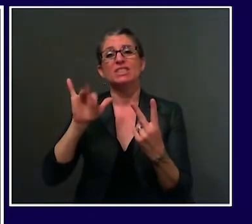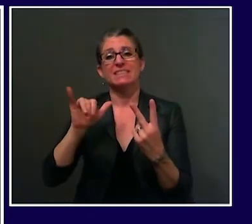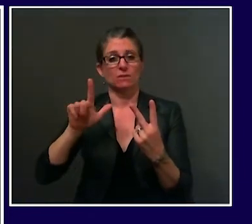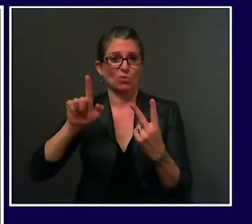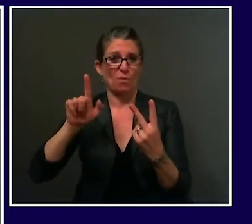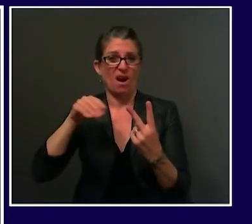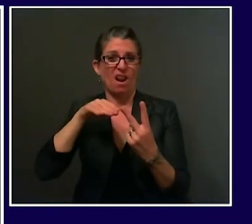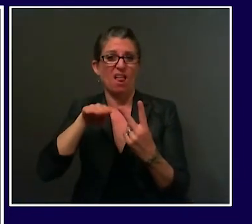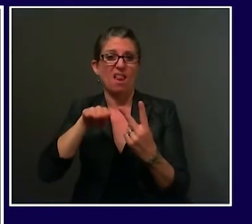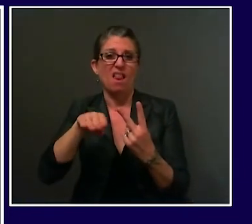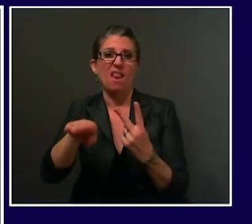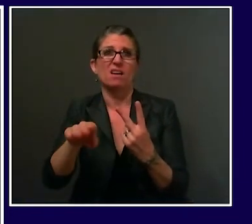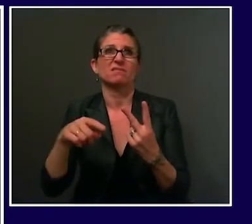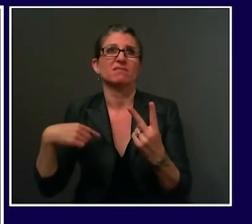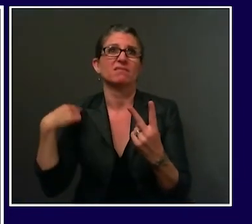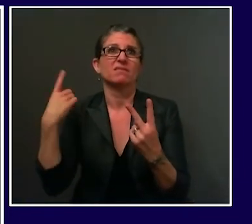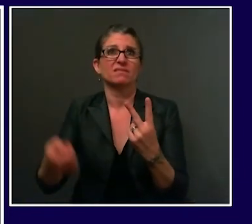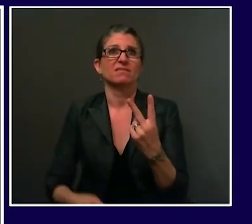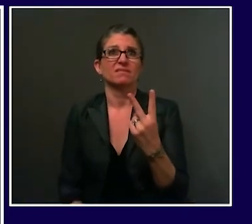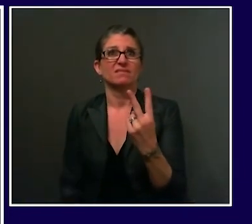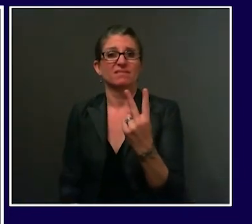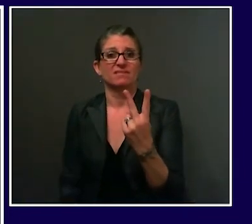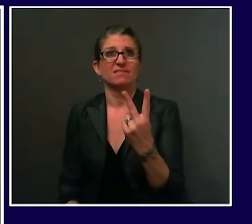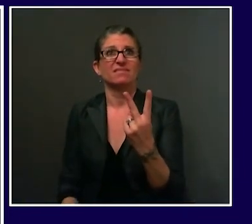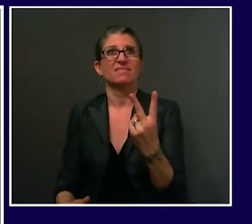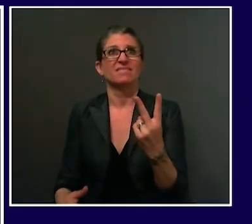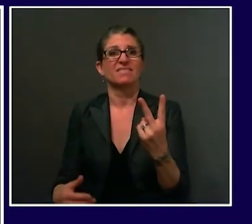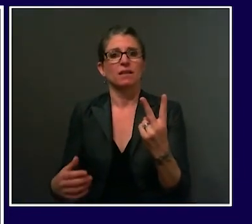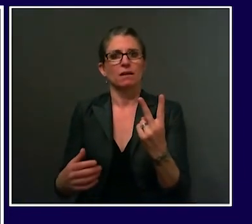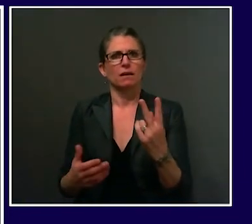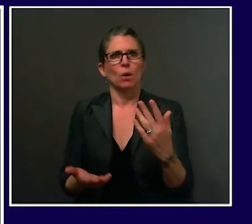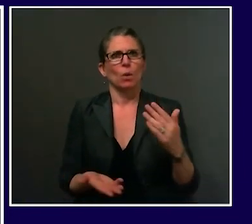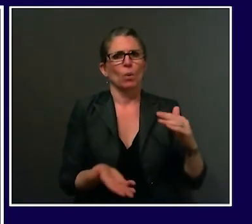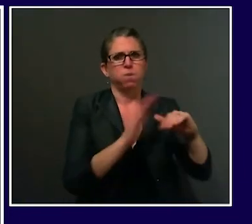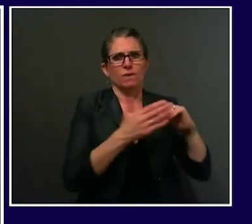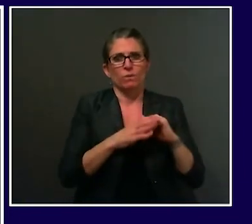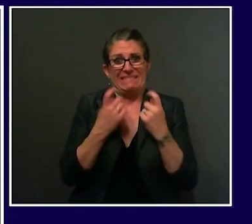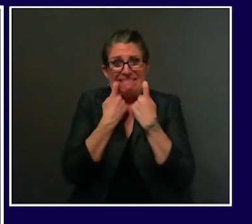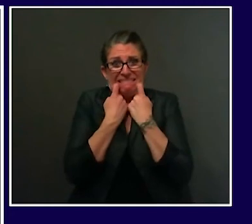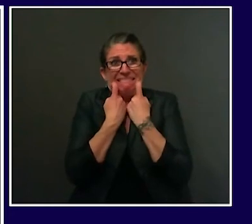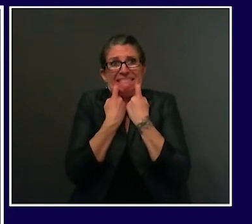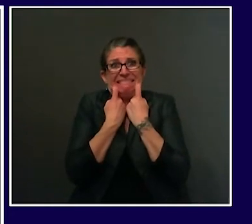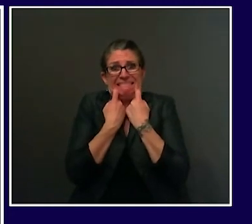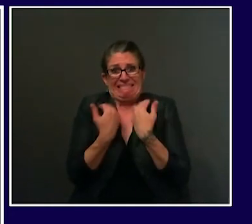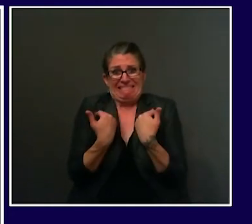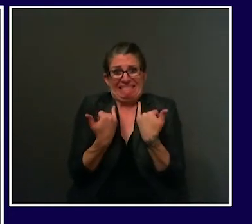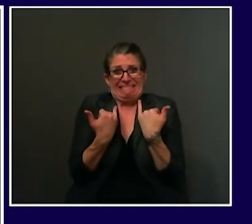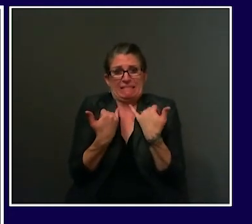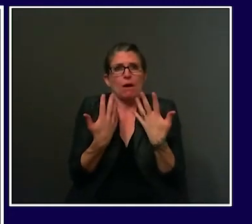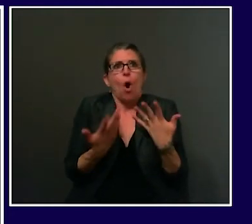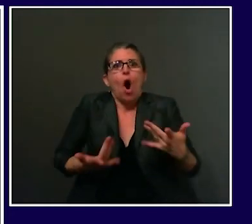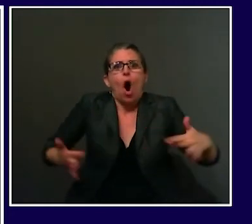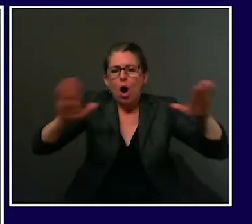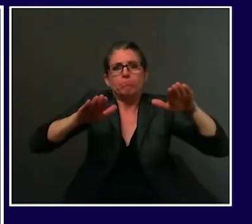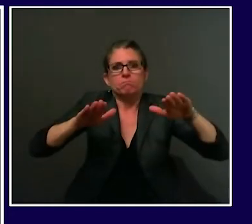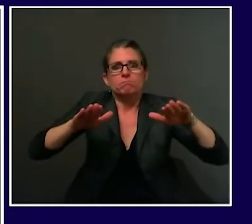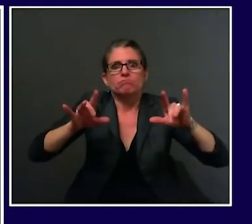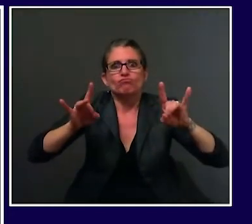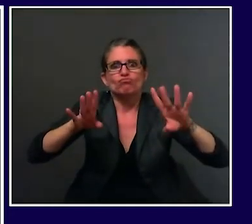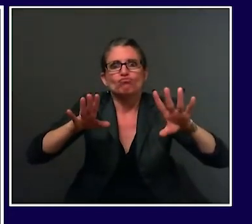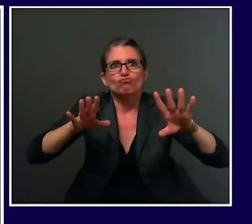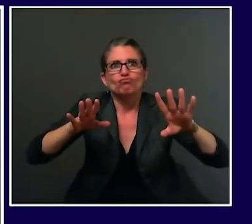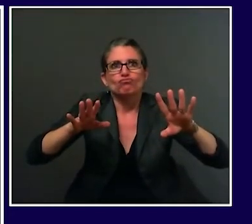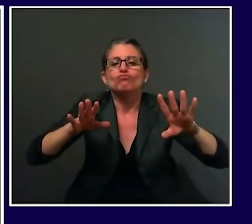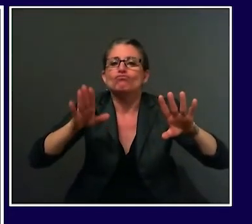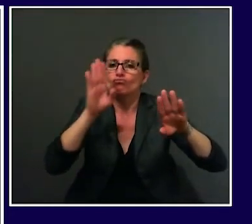but an uptick at both of those facilities in recent days. One of the concerns that we've had just more recently